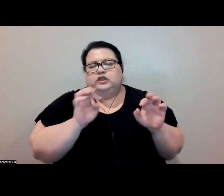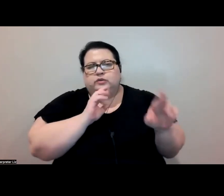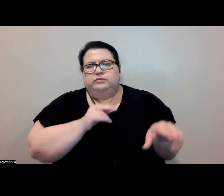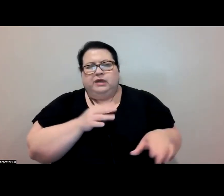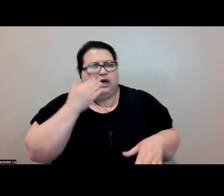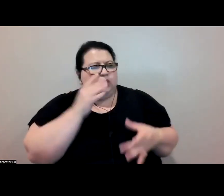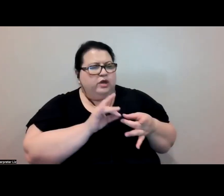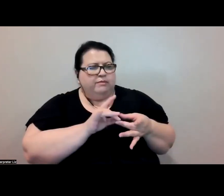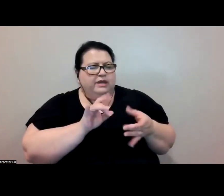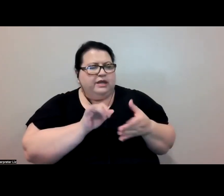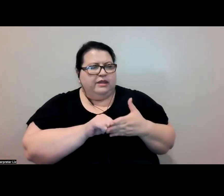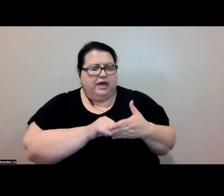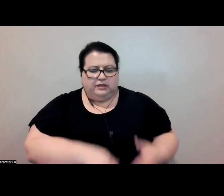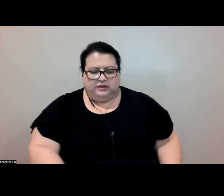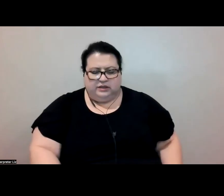that.